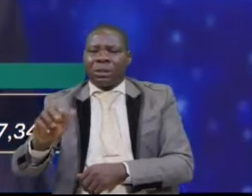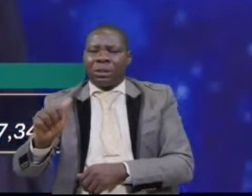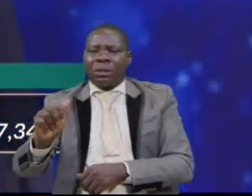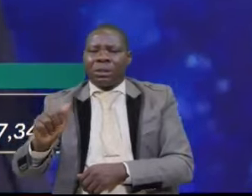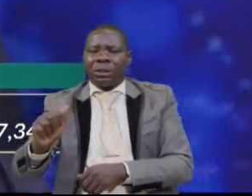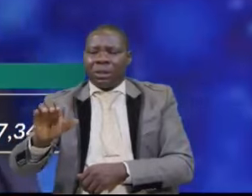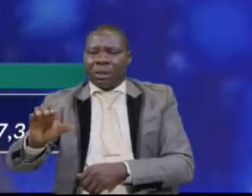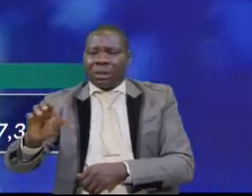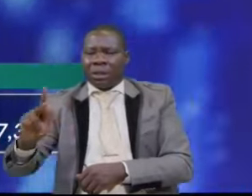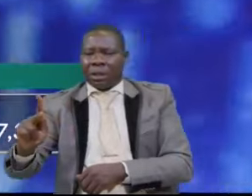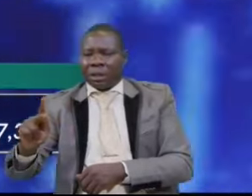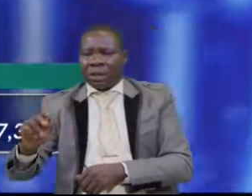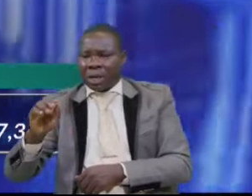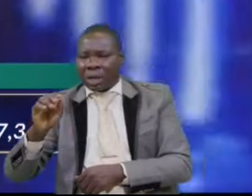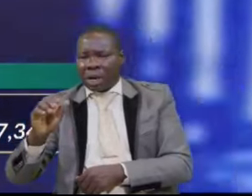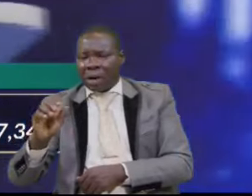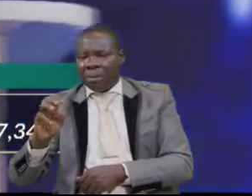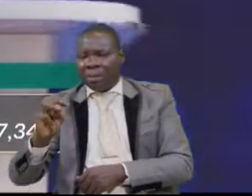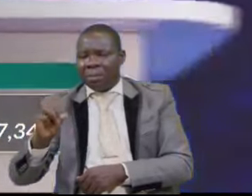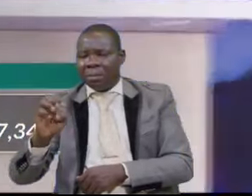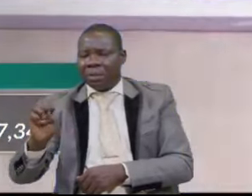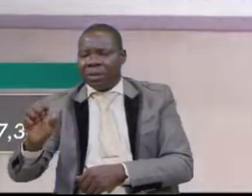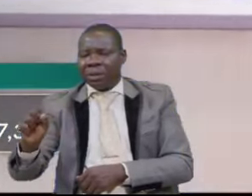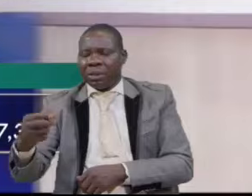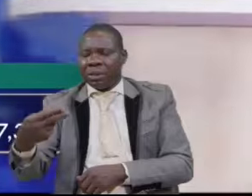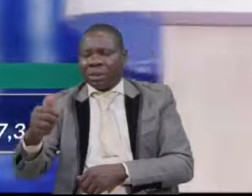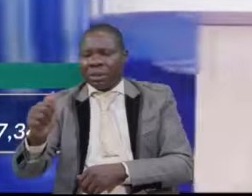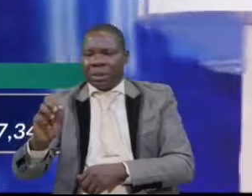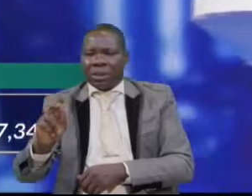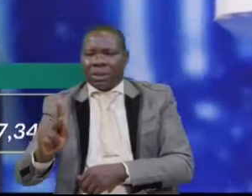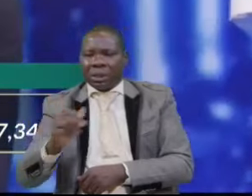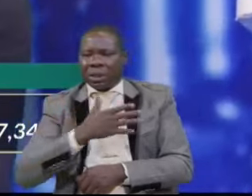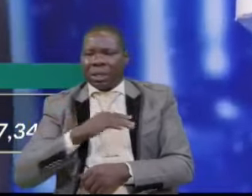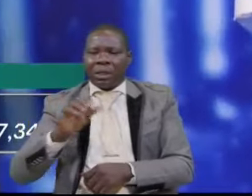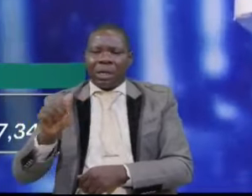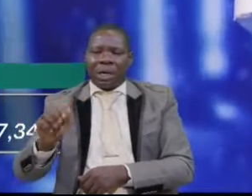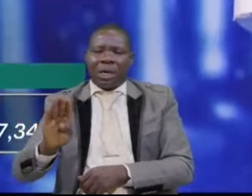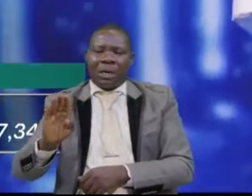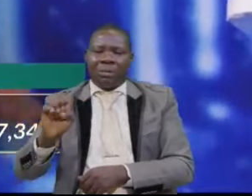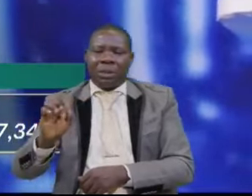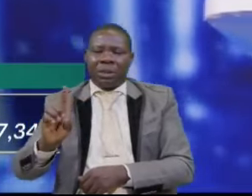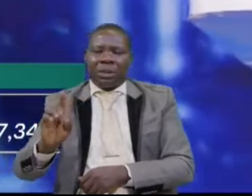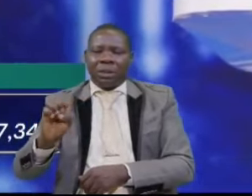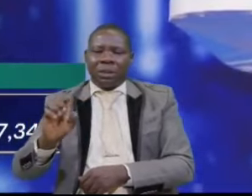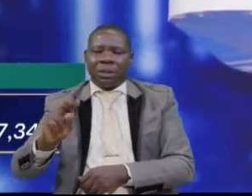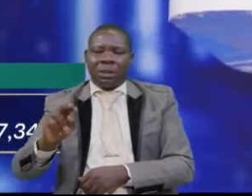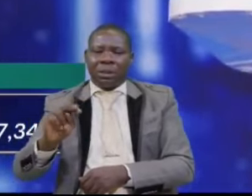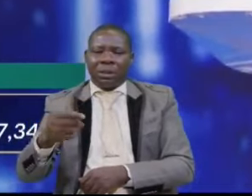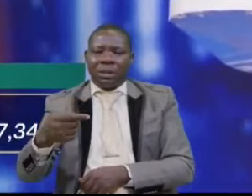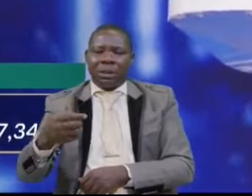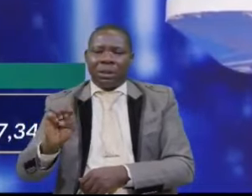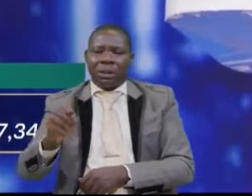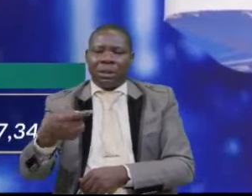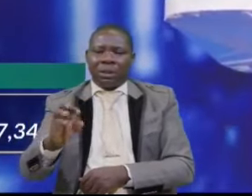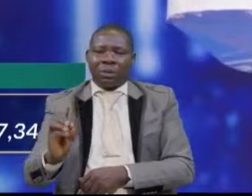comes chapter 3. And in chapter 3, Nebuchadnezzar now decided he was going to raise up